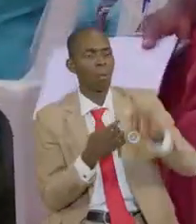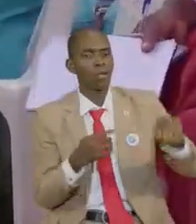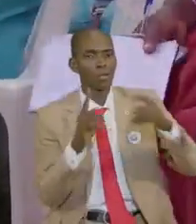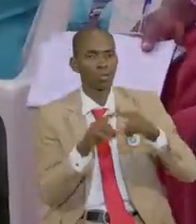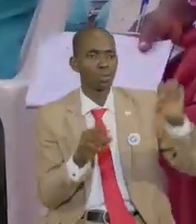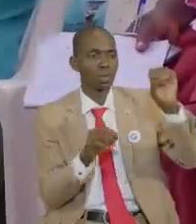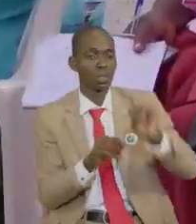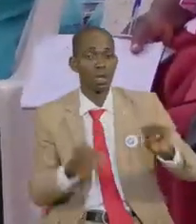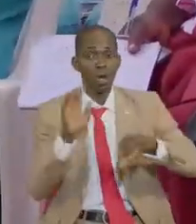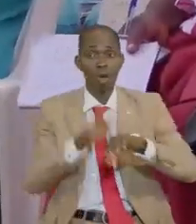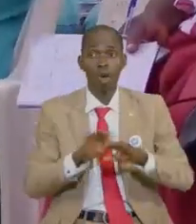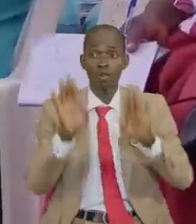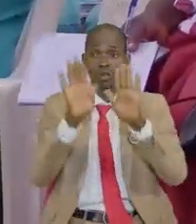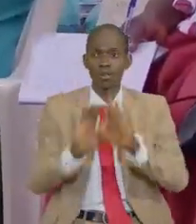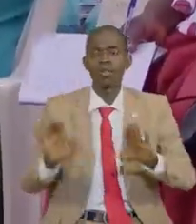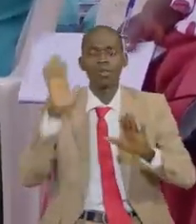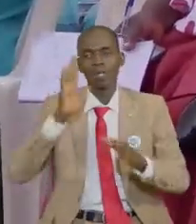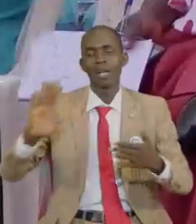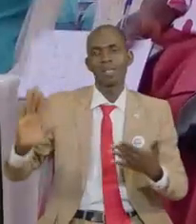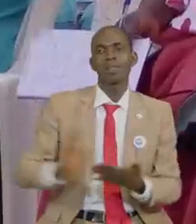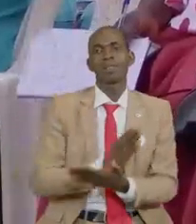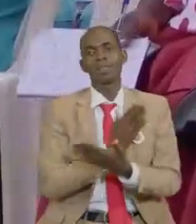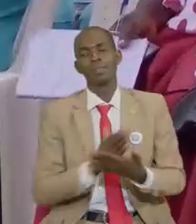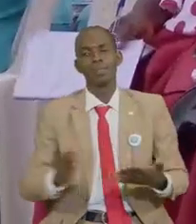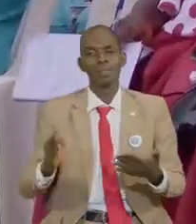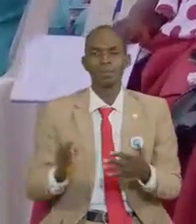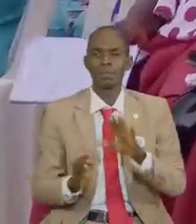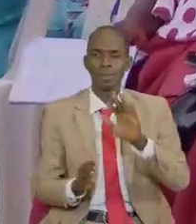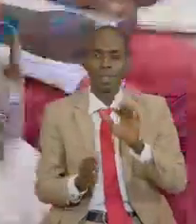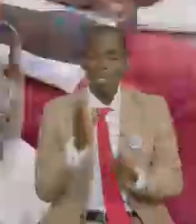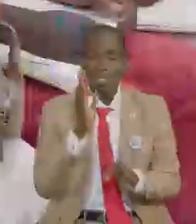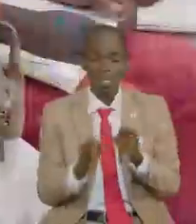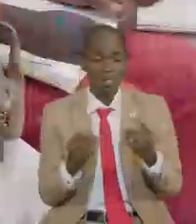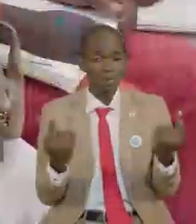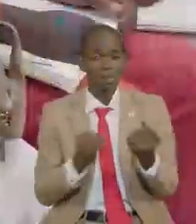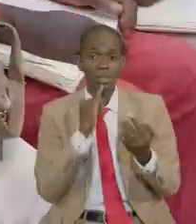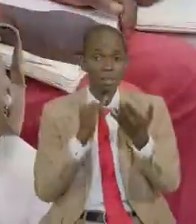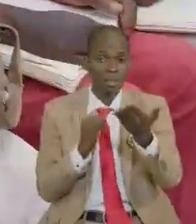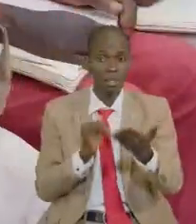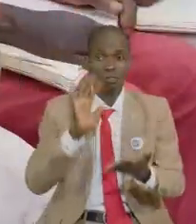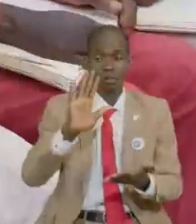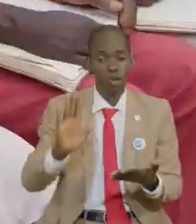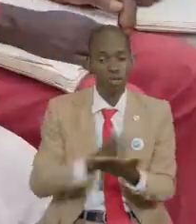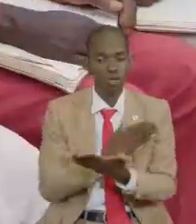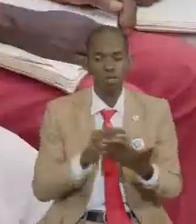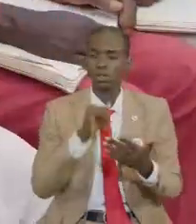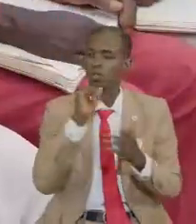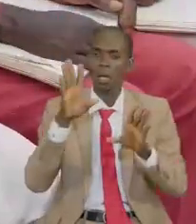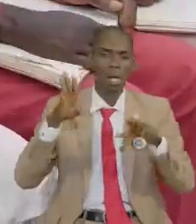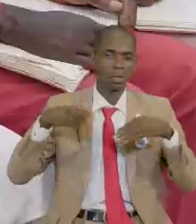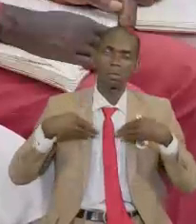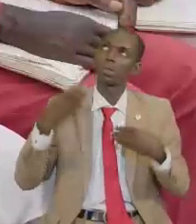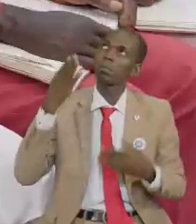with a melodious voice. If sin is there, the song is not accepted in heaven.